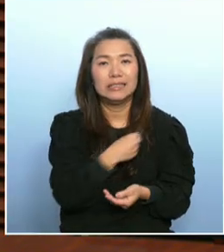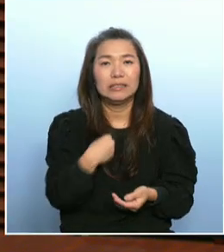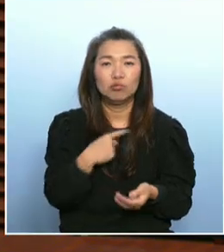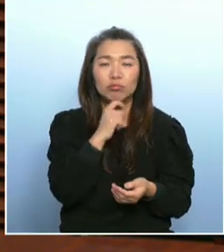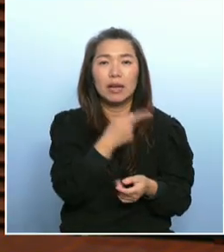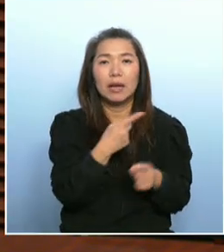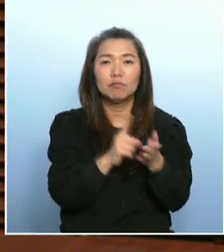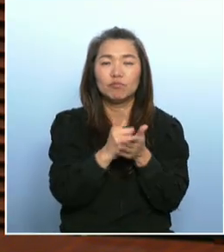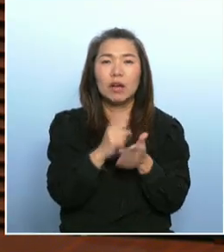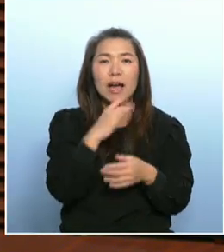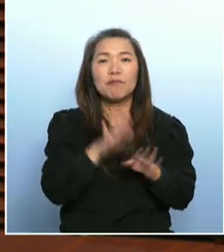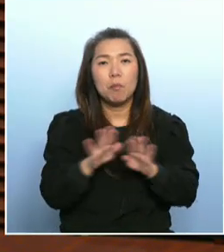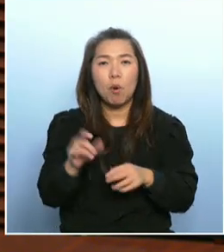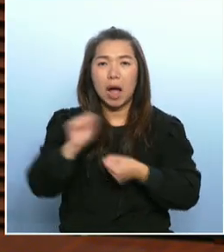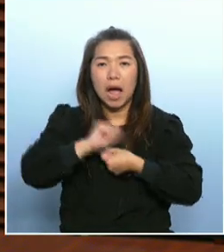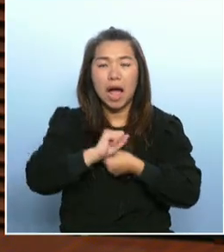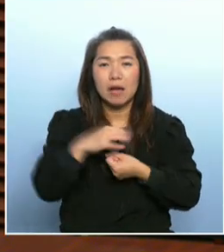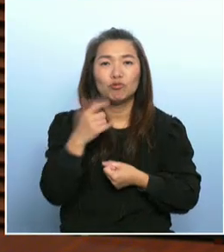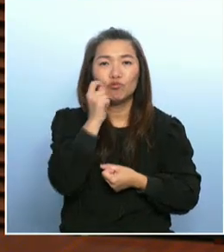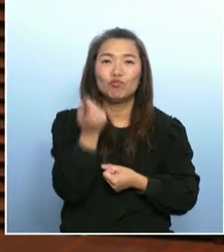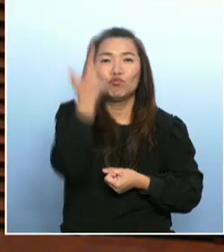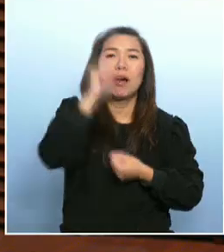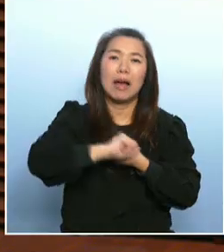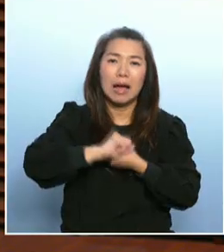will only get longer and longer.